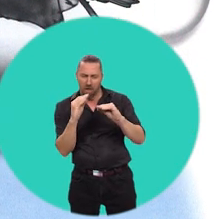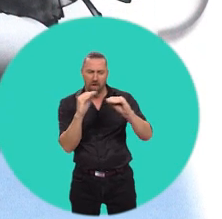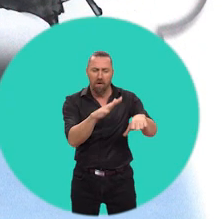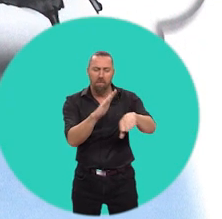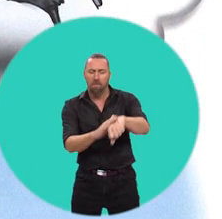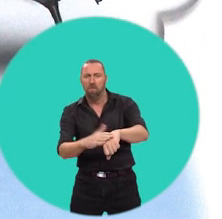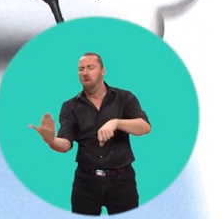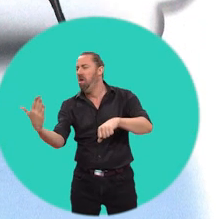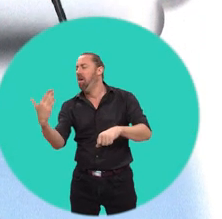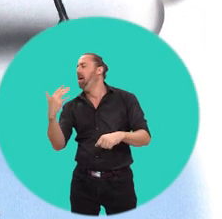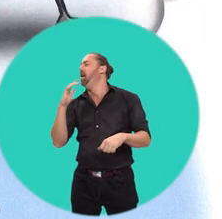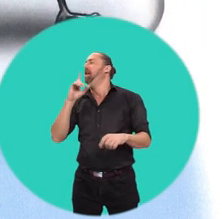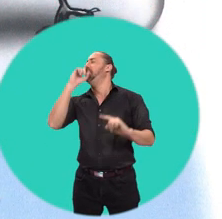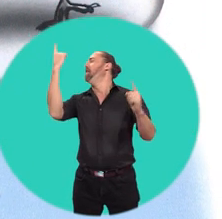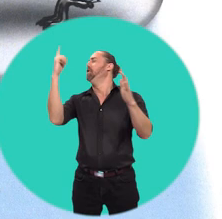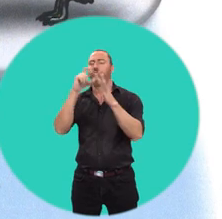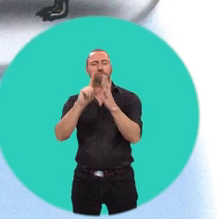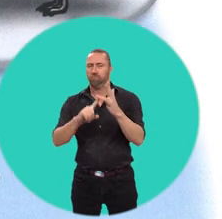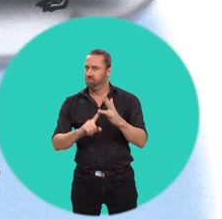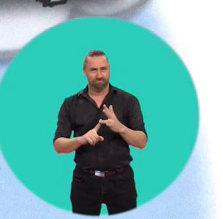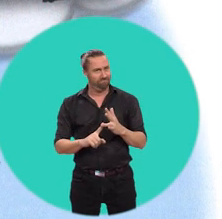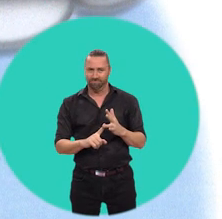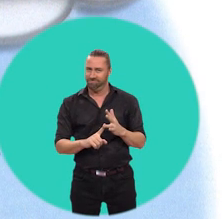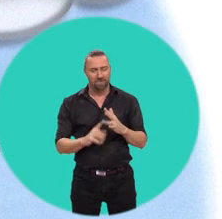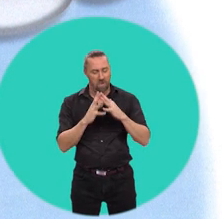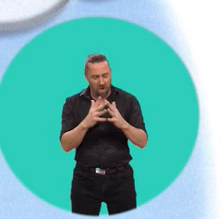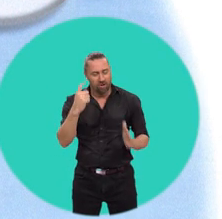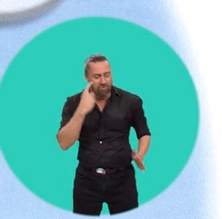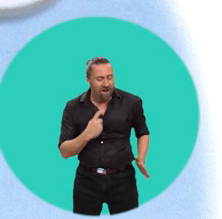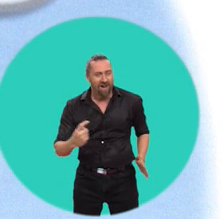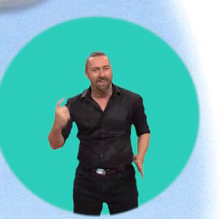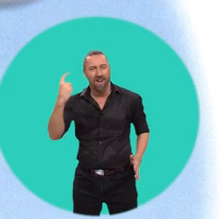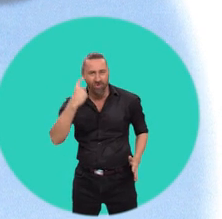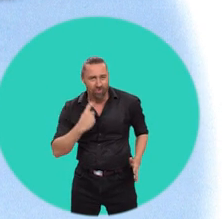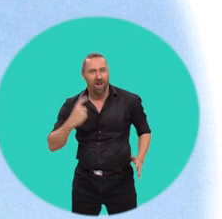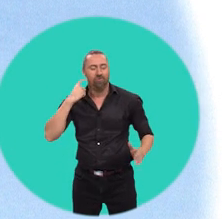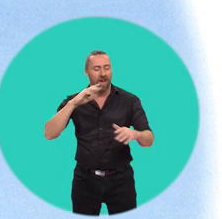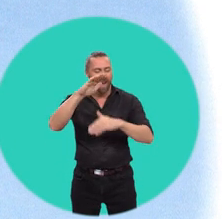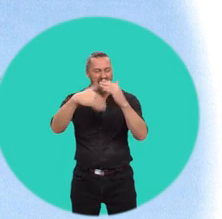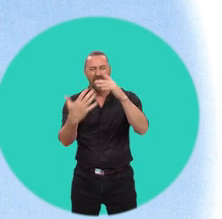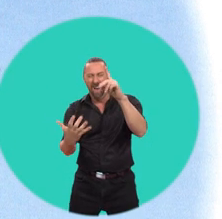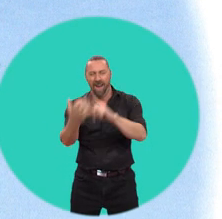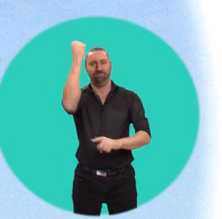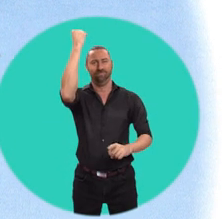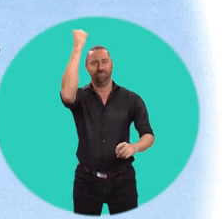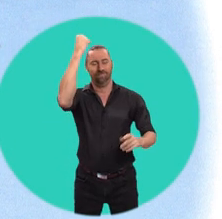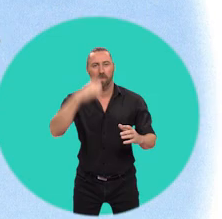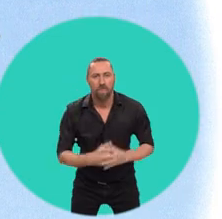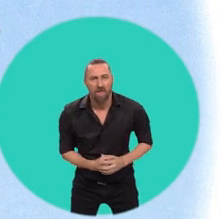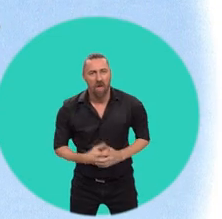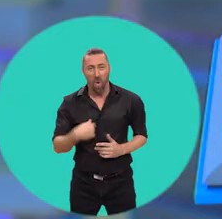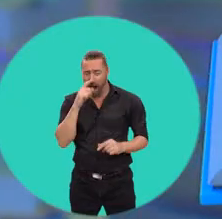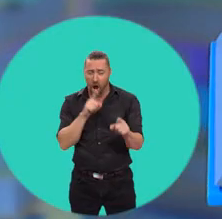again. Eventually, you'll win. I guess the best teachers come in all shapes and sizes,